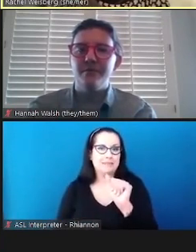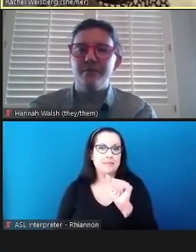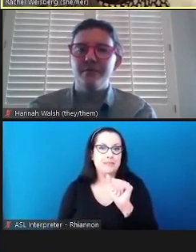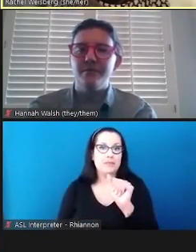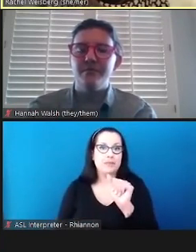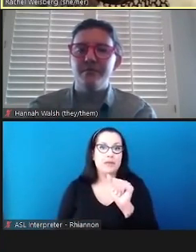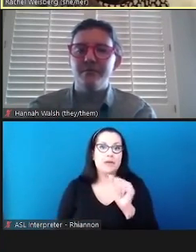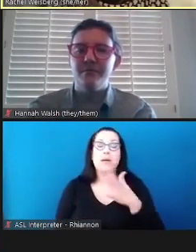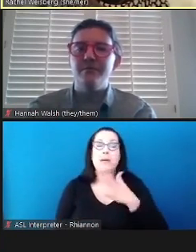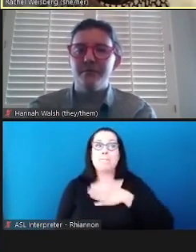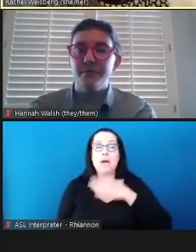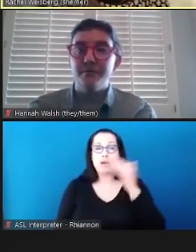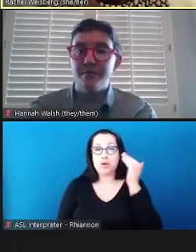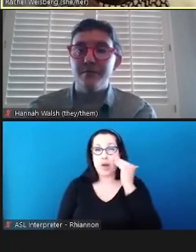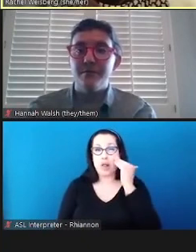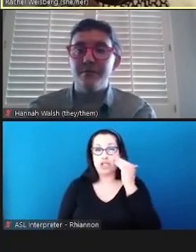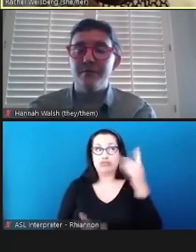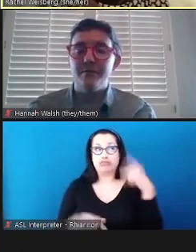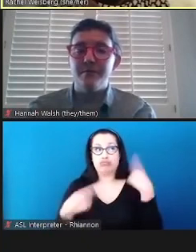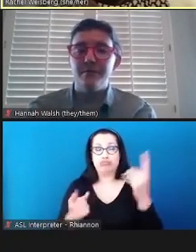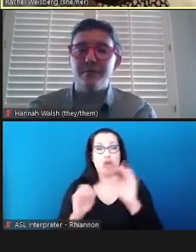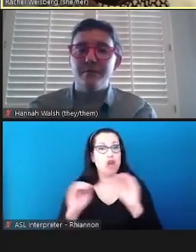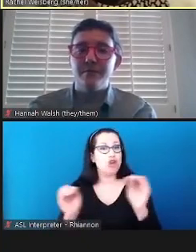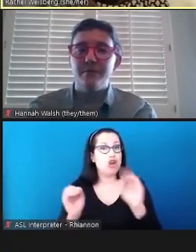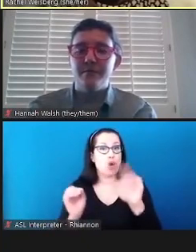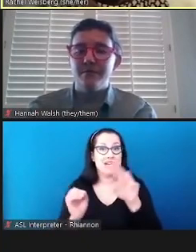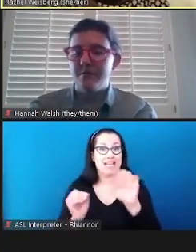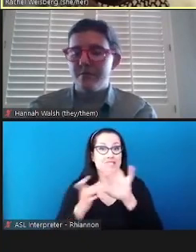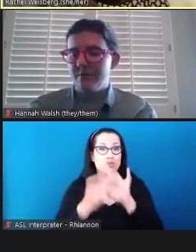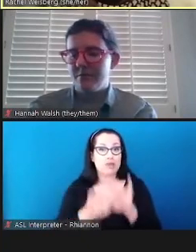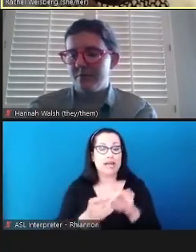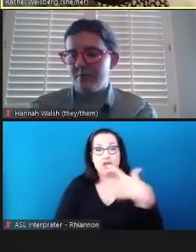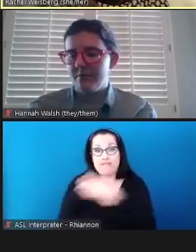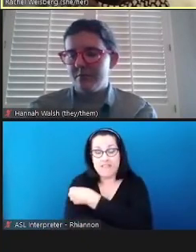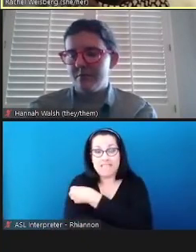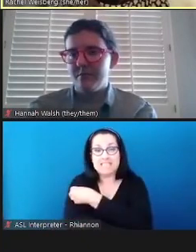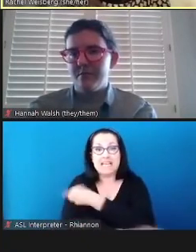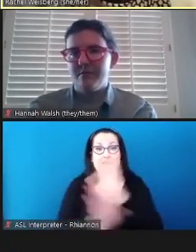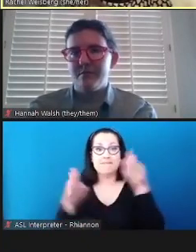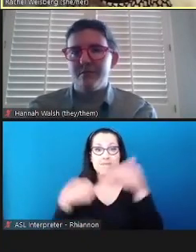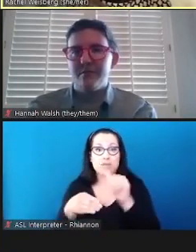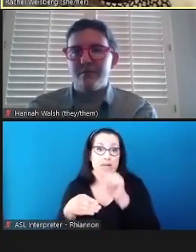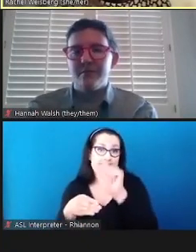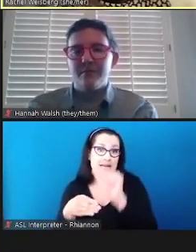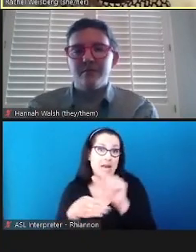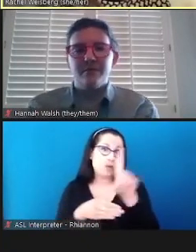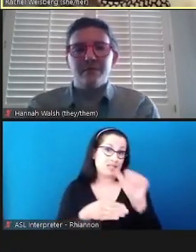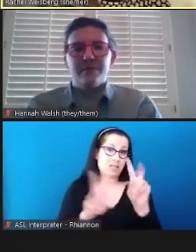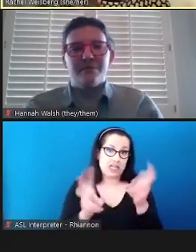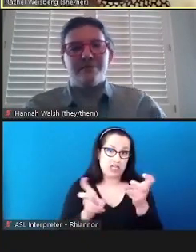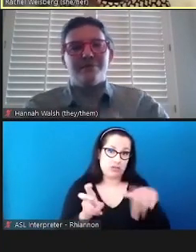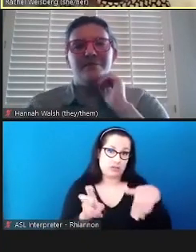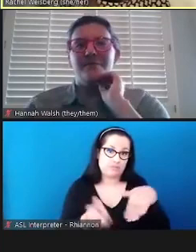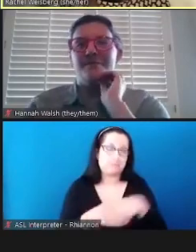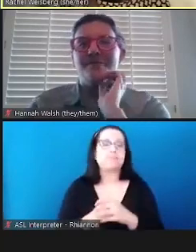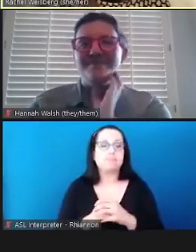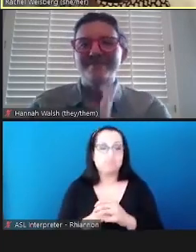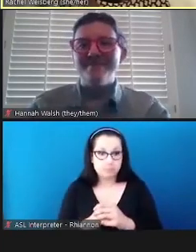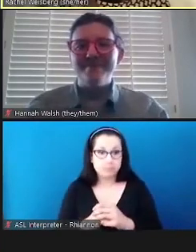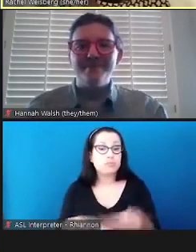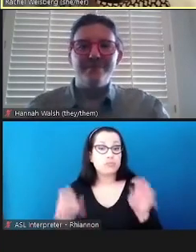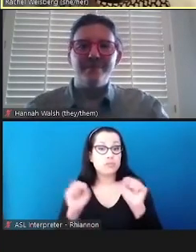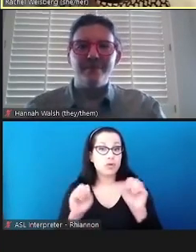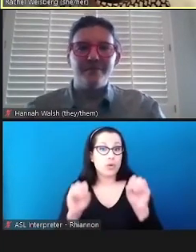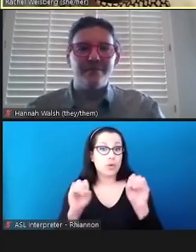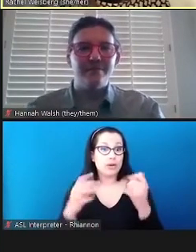there have been no cases about the COVID-19 vaccine focused on the ADA or disability issues. So with that,